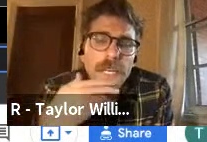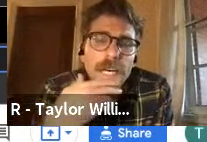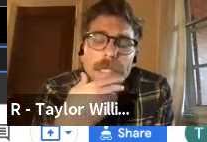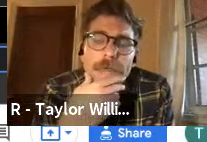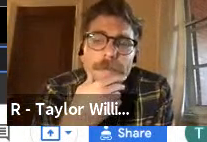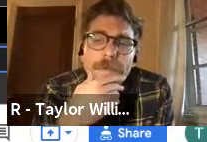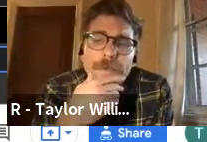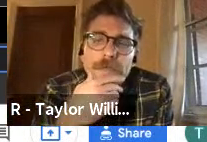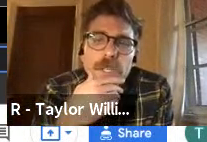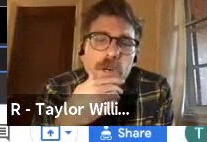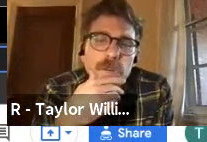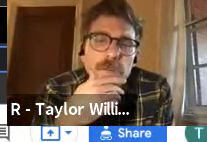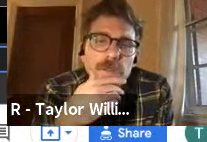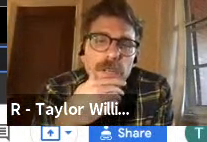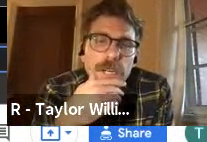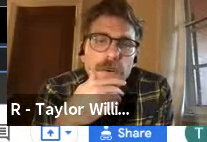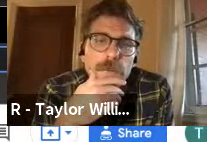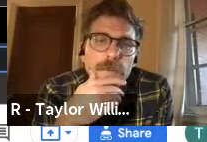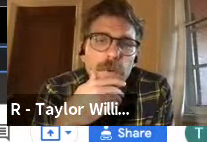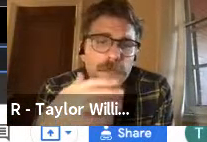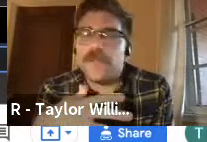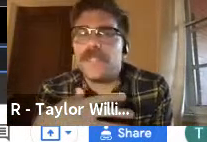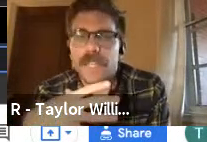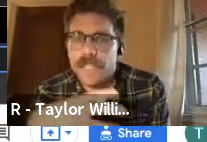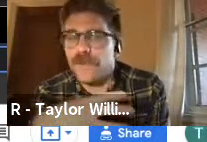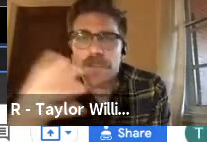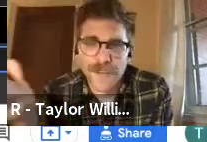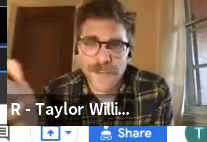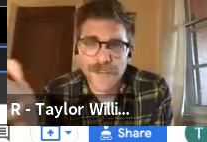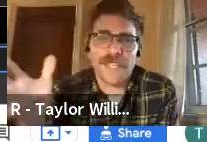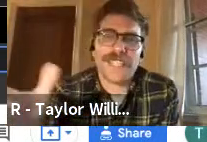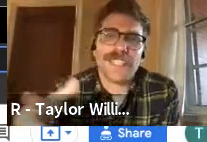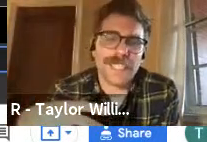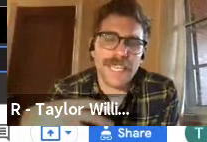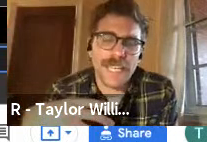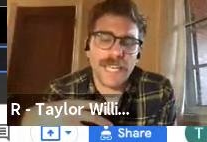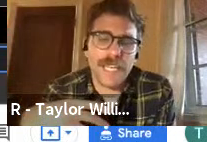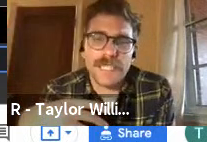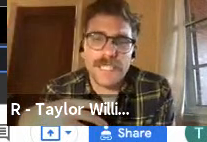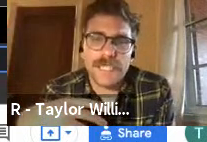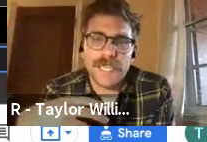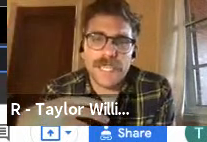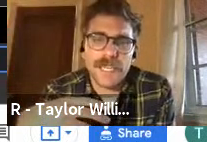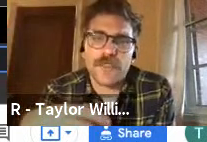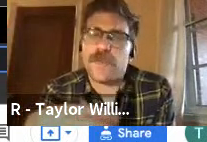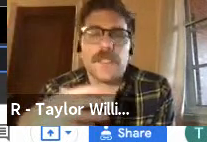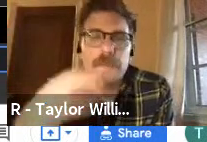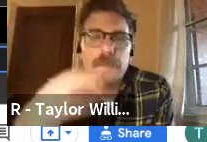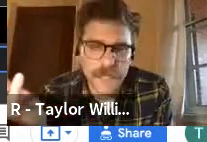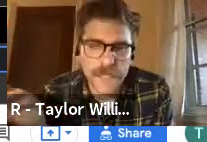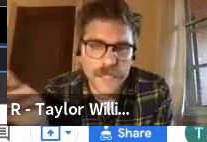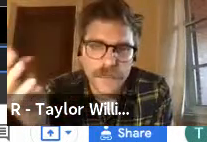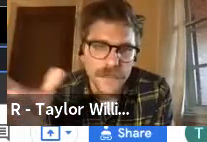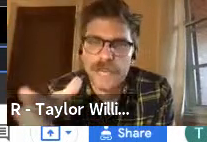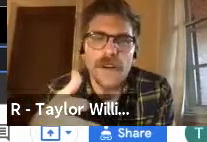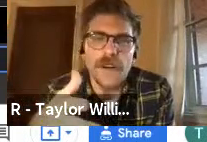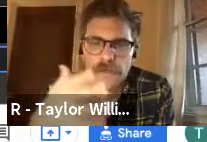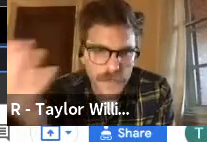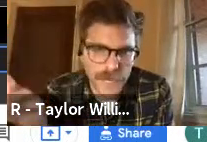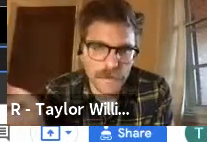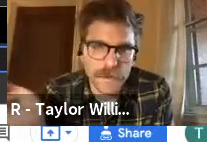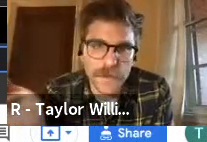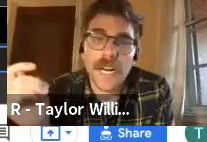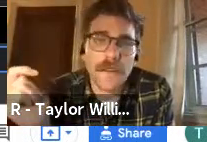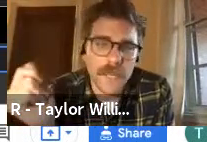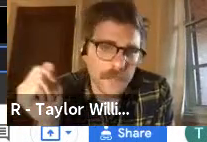appropriate. So I hope folks don't feel like too turned off by like this is like a responsibility that is going to take